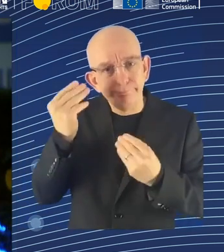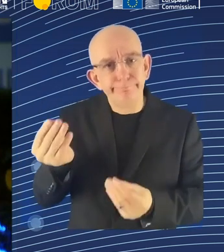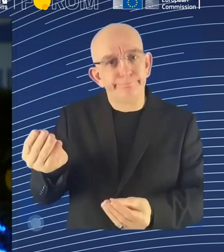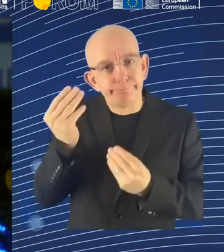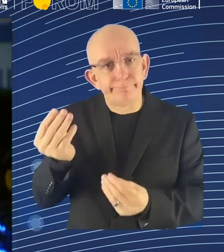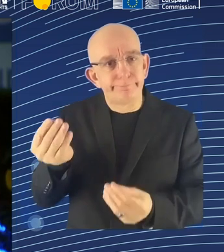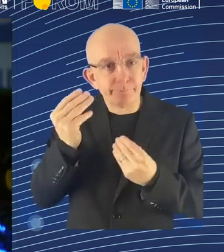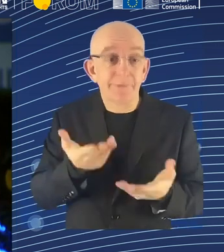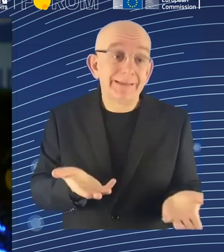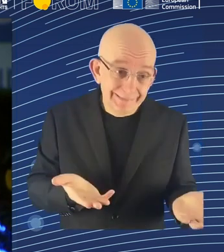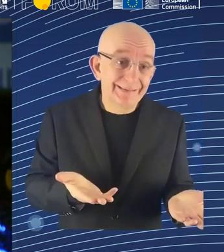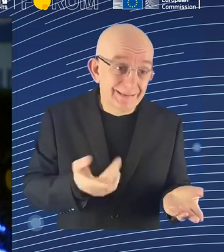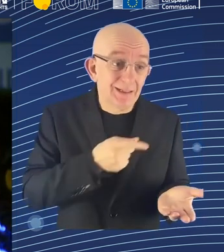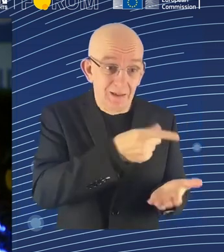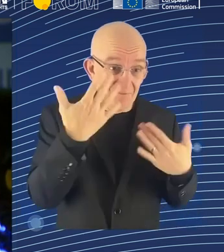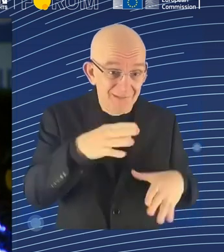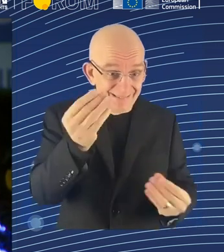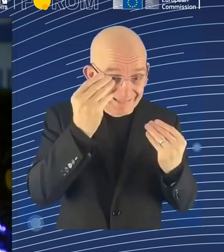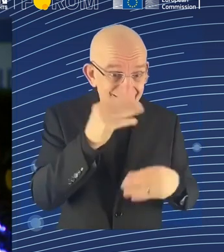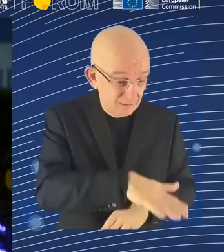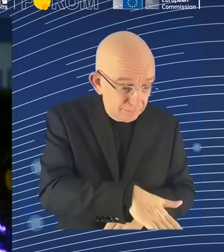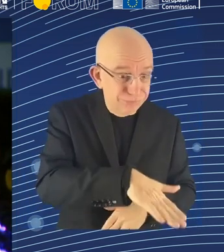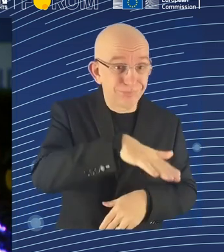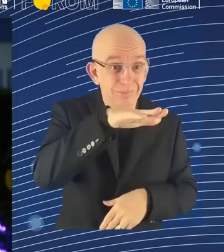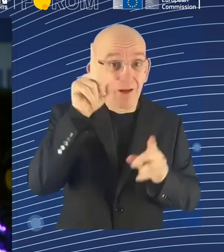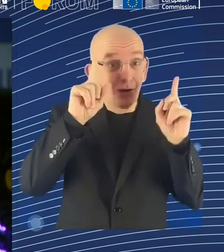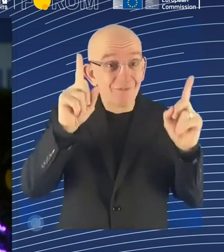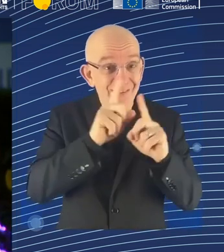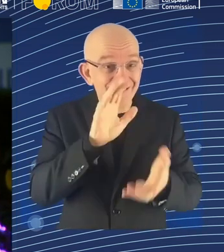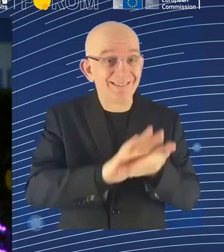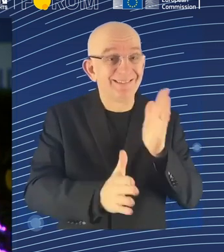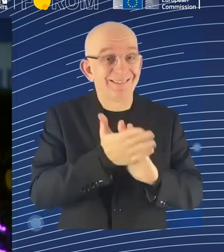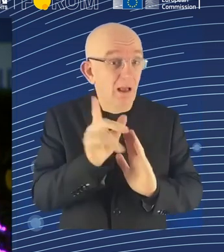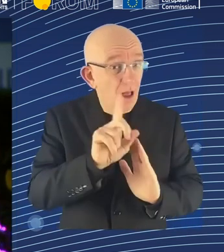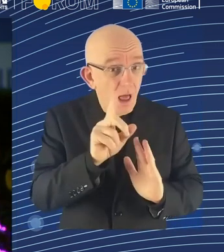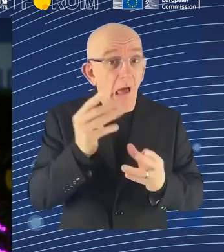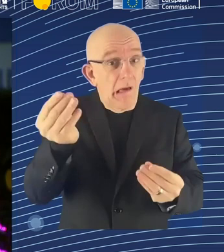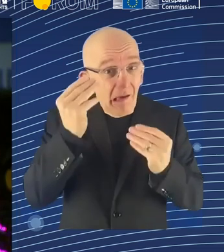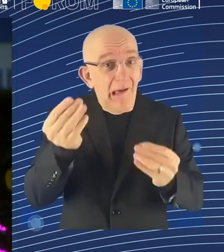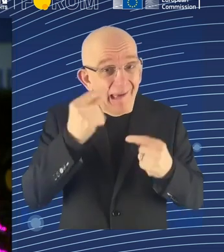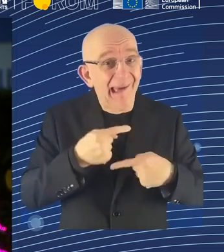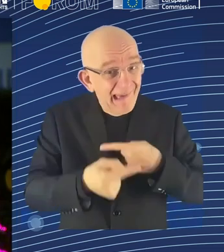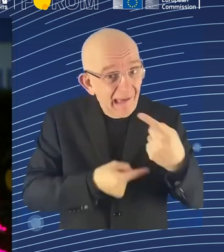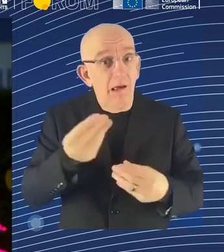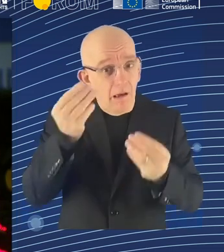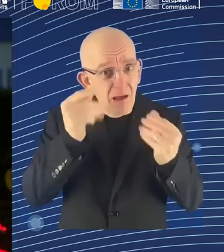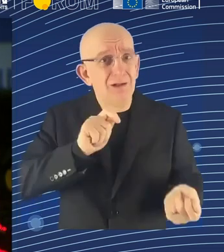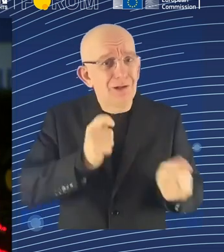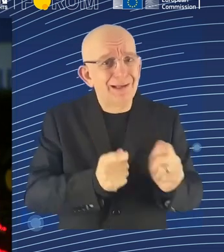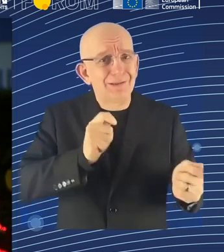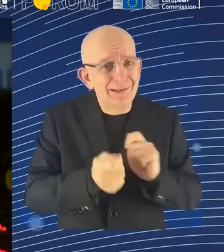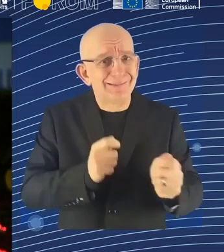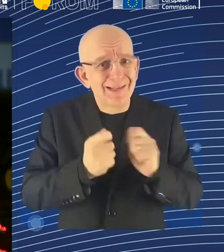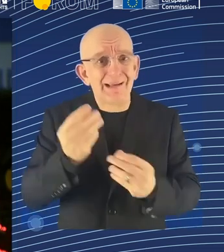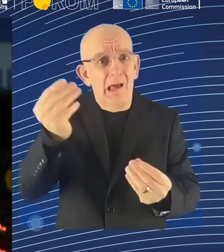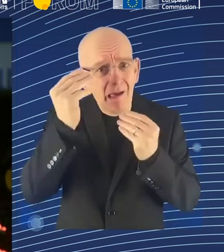different, and relations between employees and employers will be affected. These changes are obviously going to be profound,